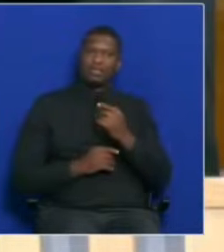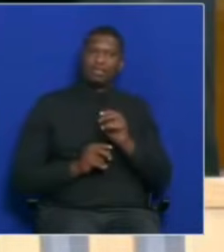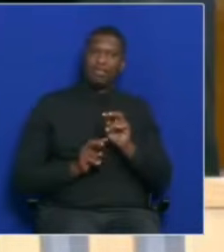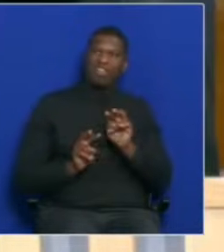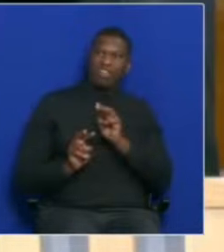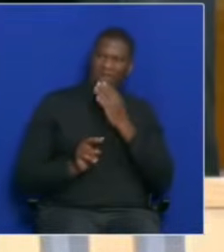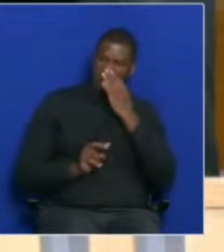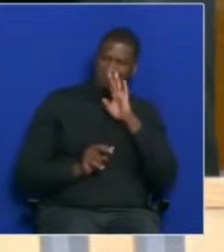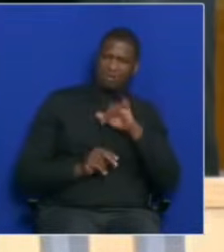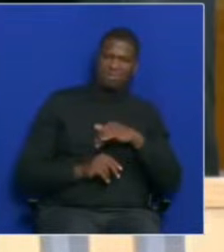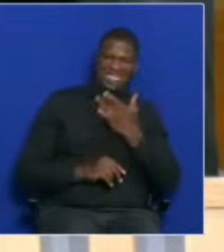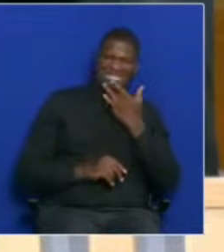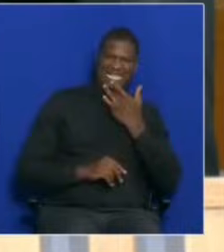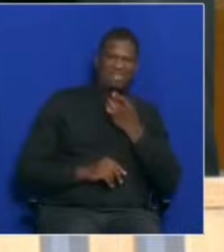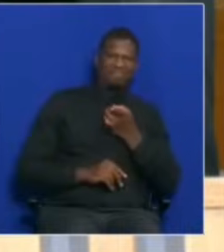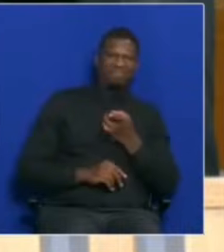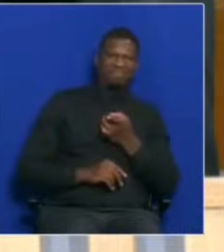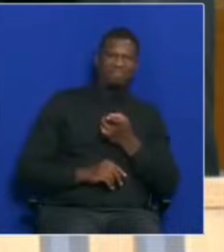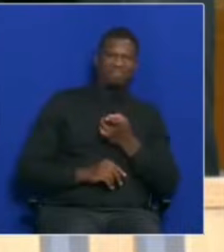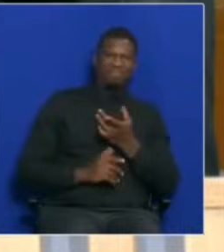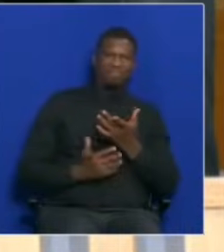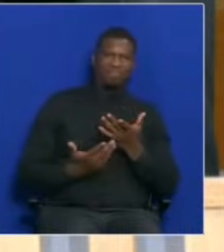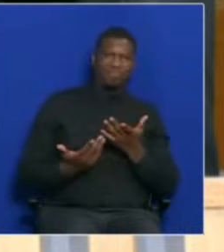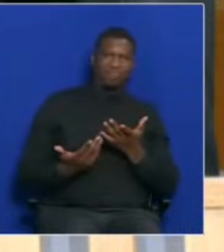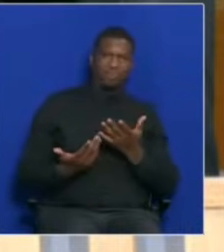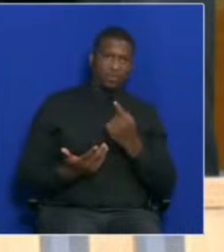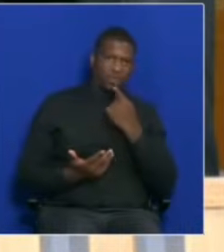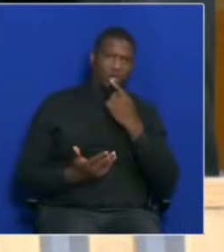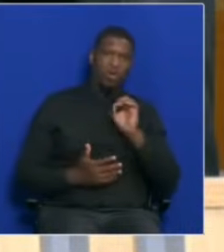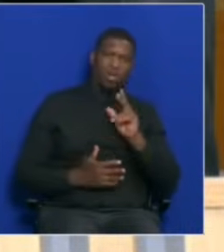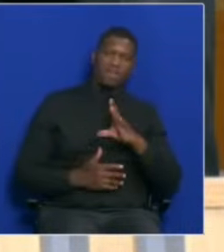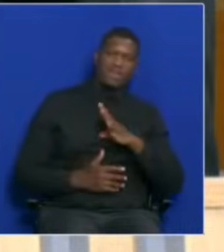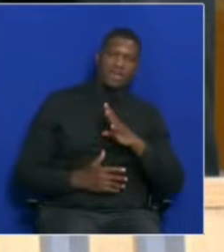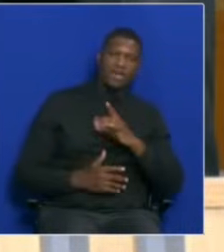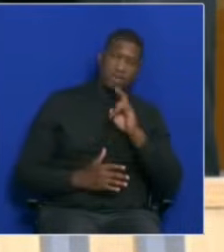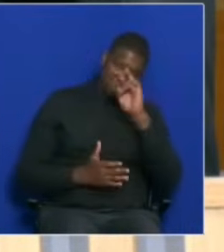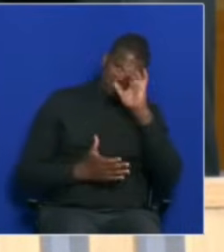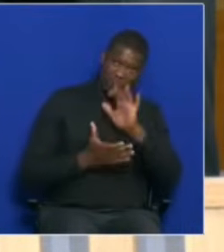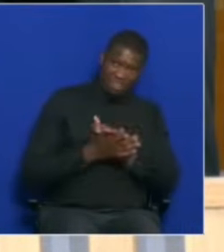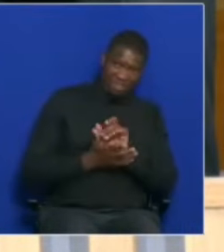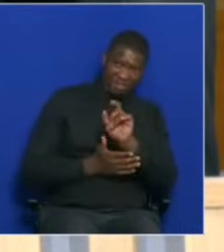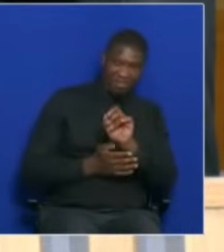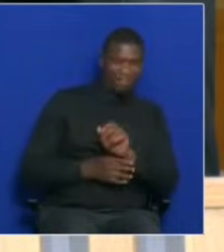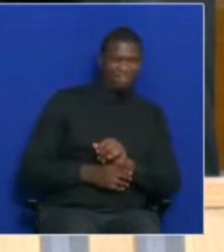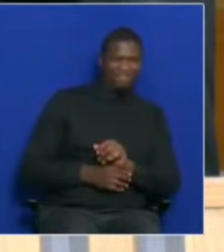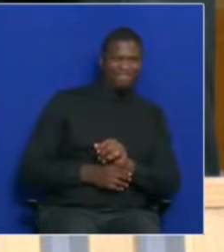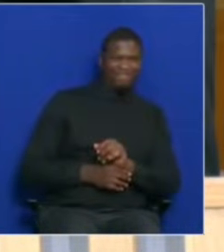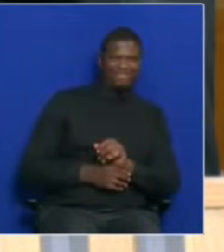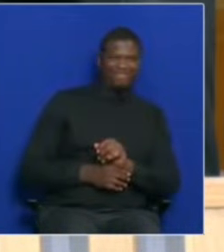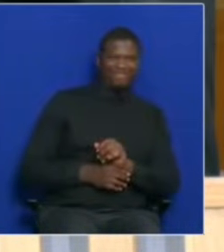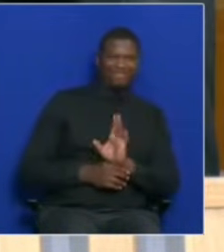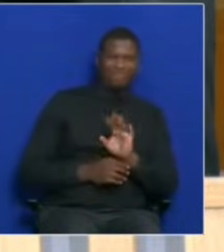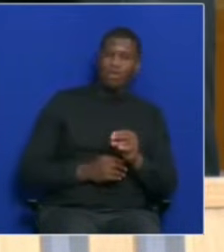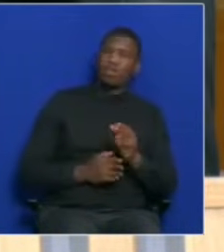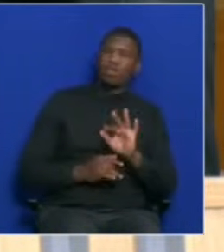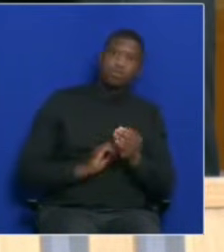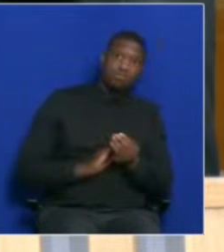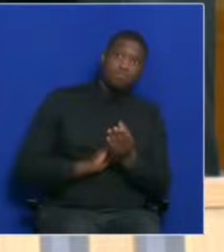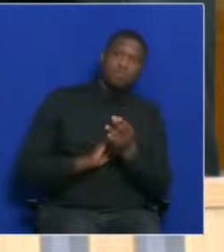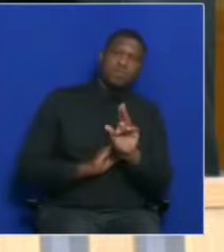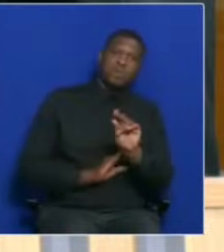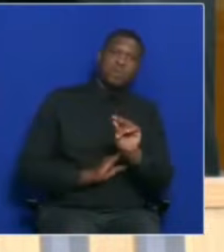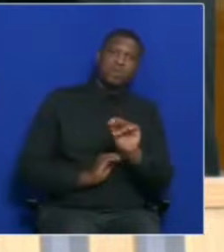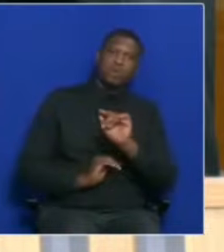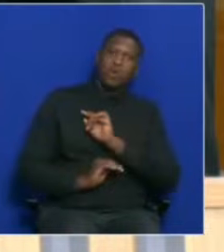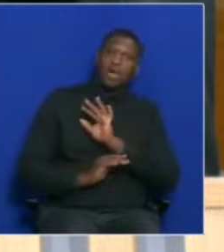me the heebie-jeebies, and then you say, oh, don't actually send stuff to him because I don't trust